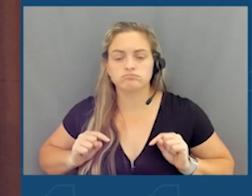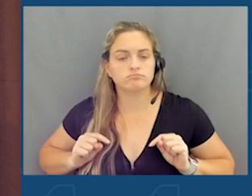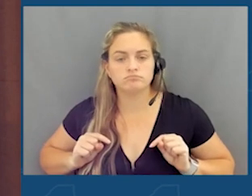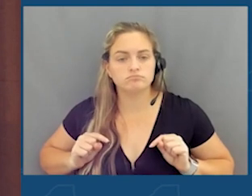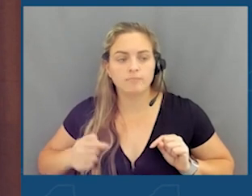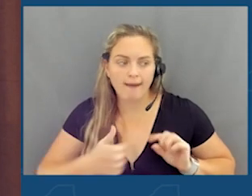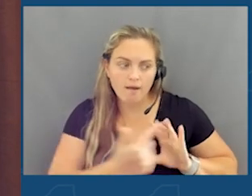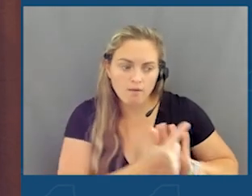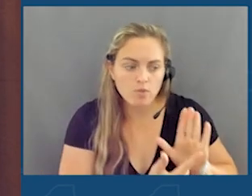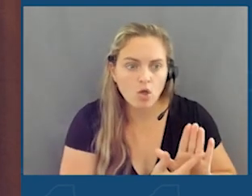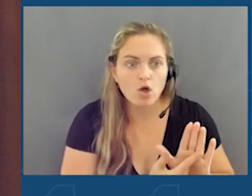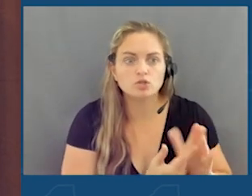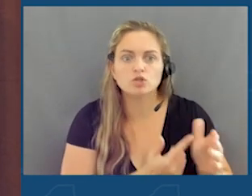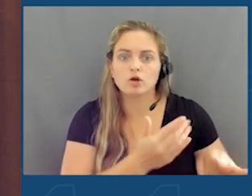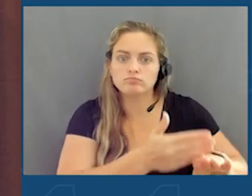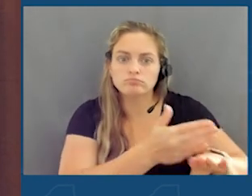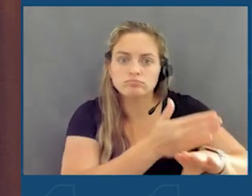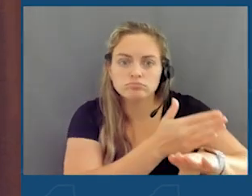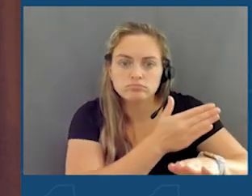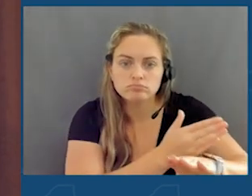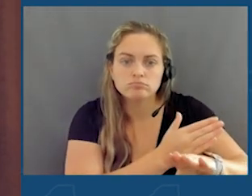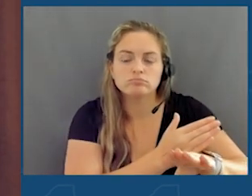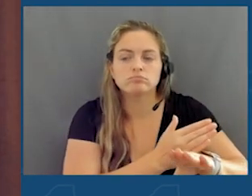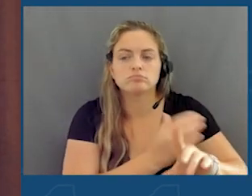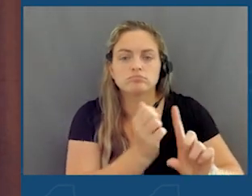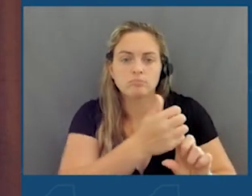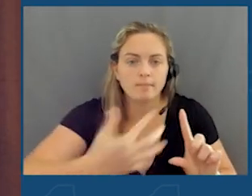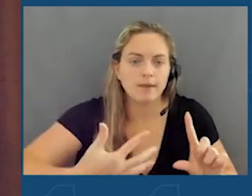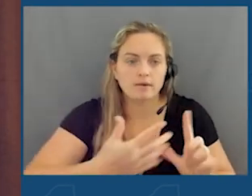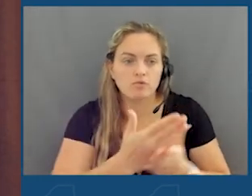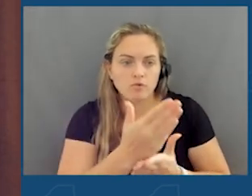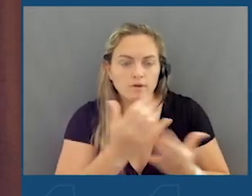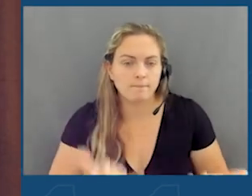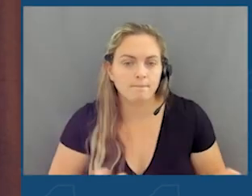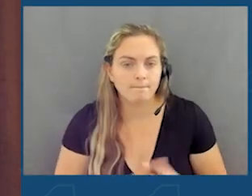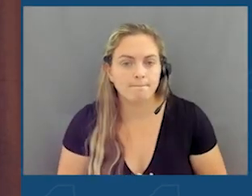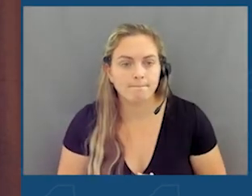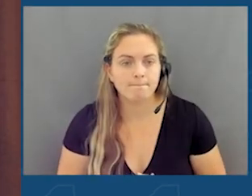and this governor are going to take this state forward. And so